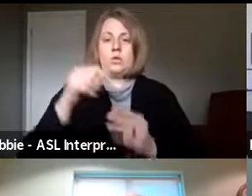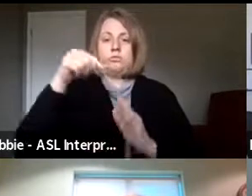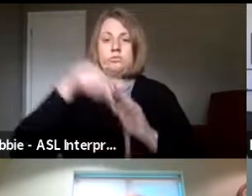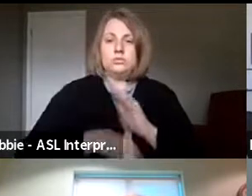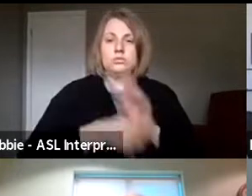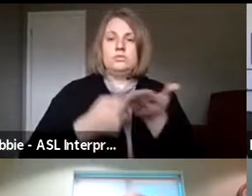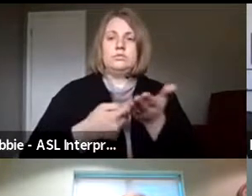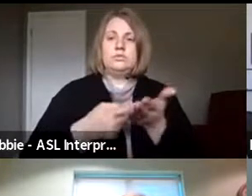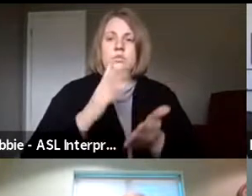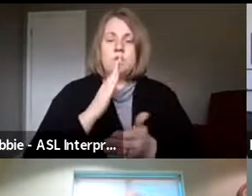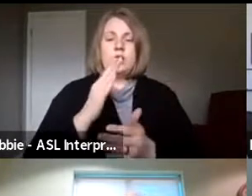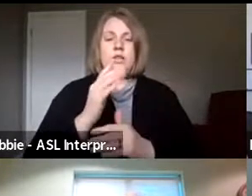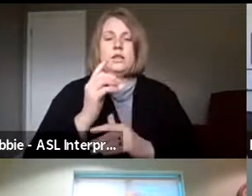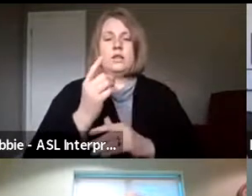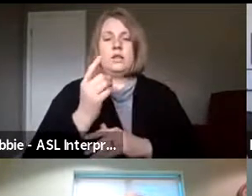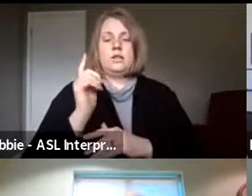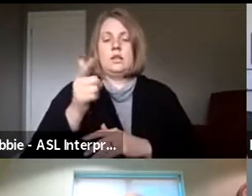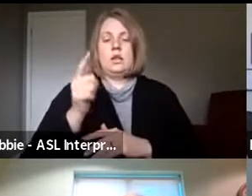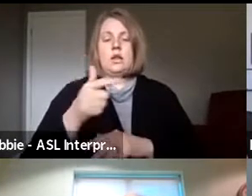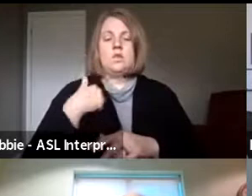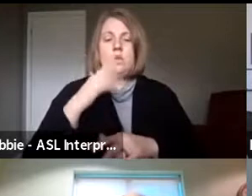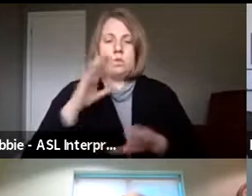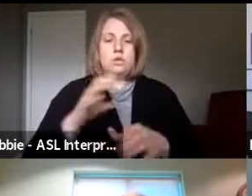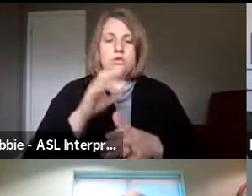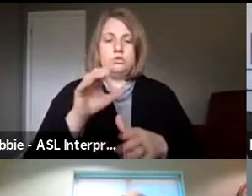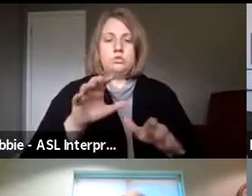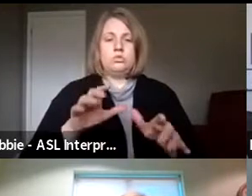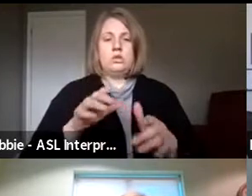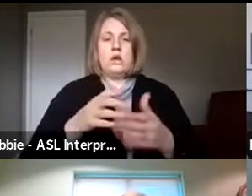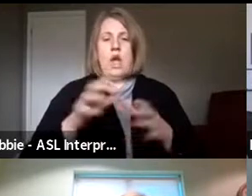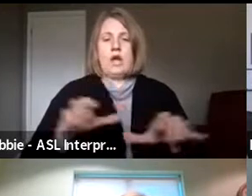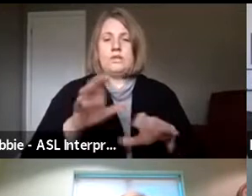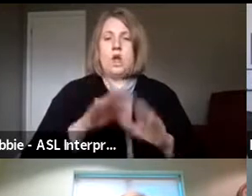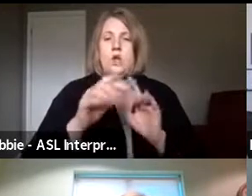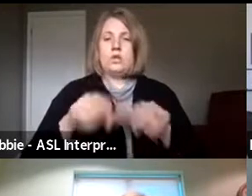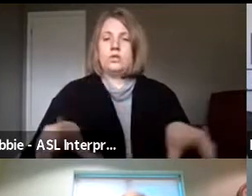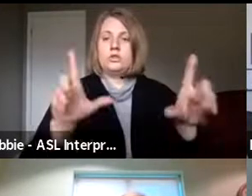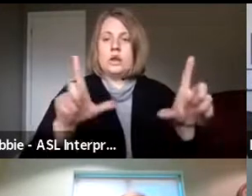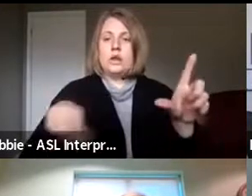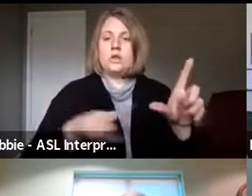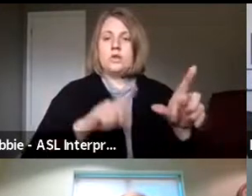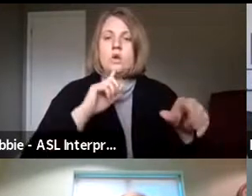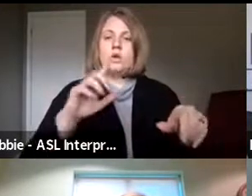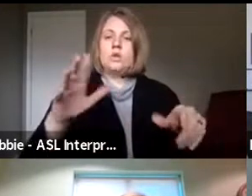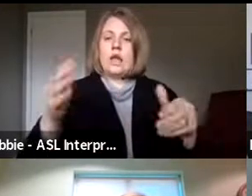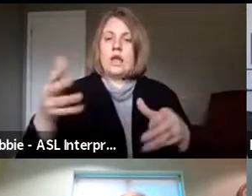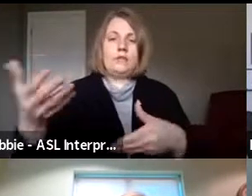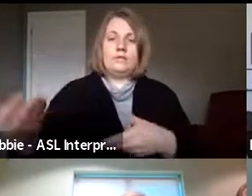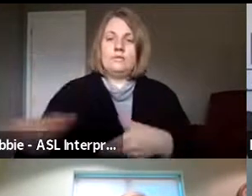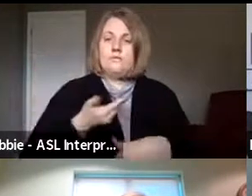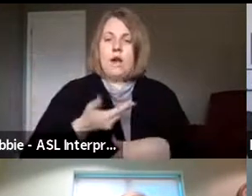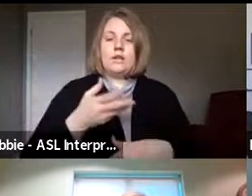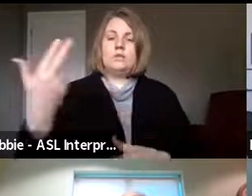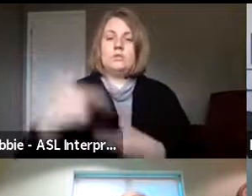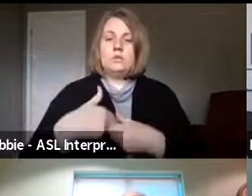in a little bit. We're going to be doing activities on the screen, so you are totally invited to do them